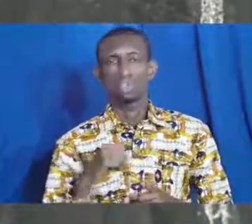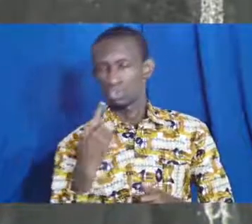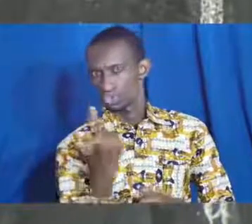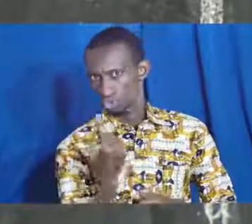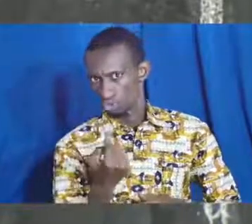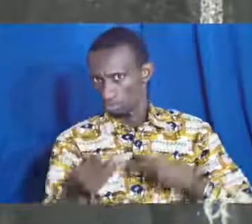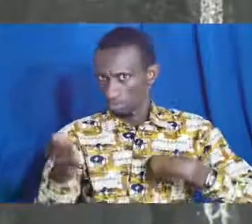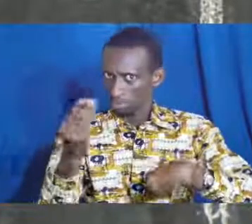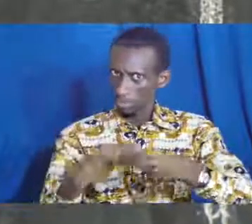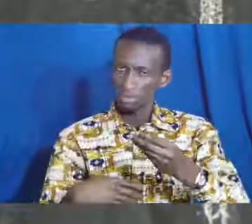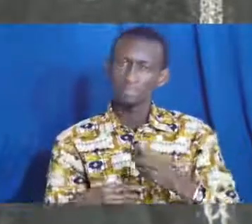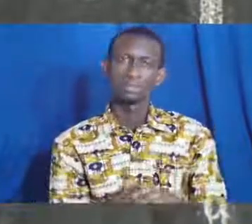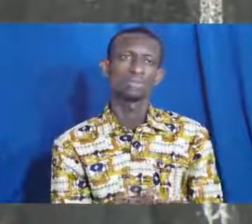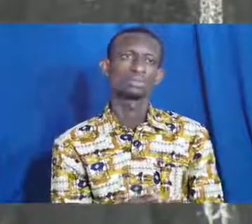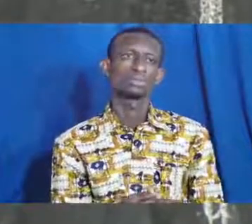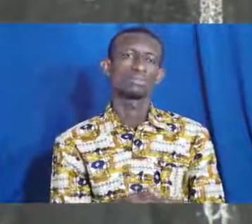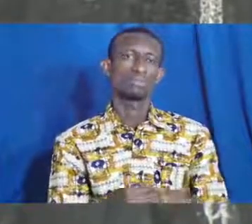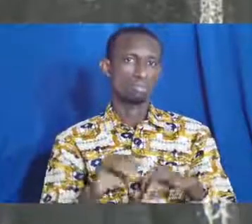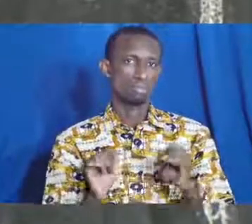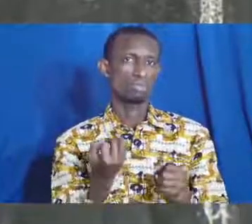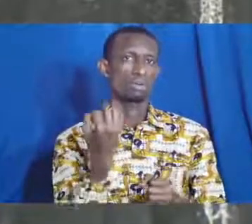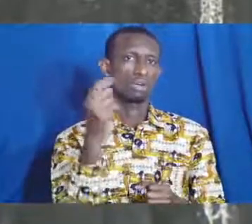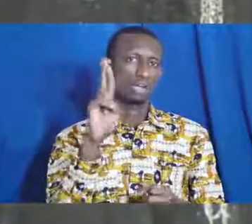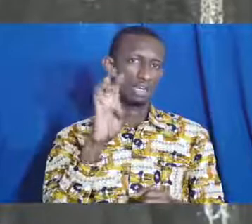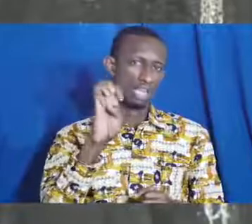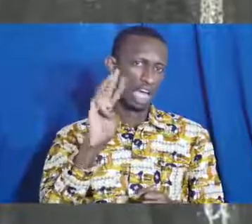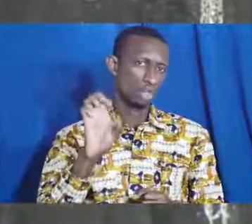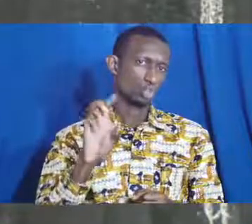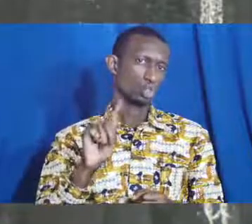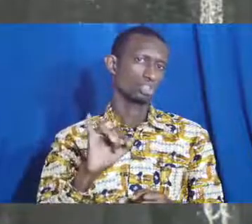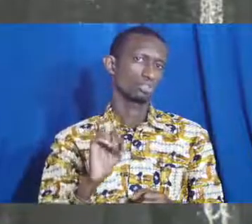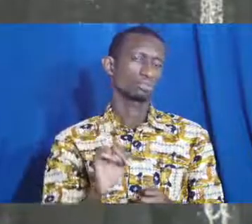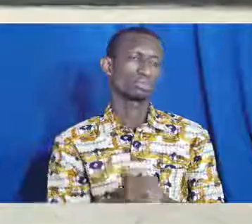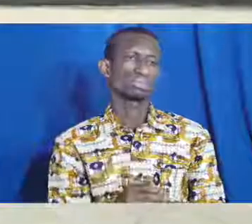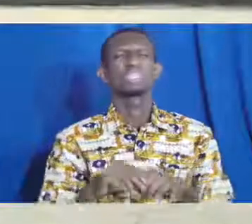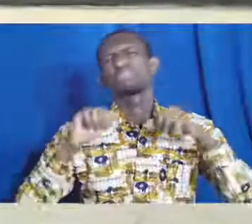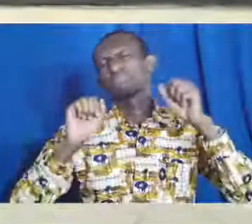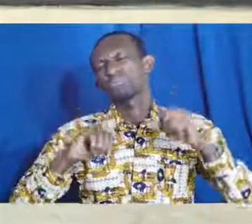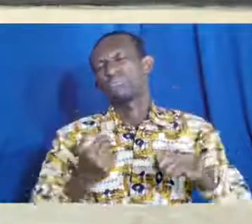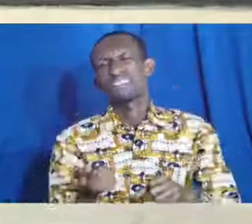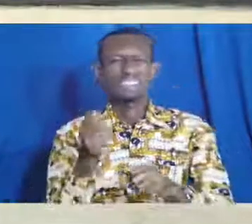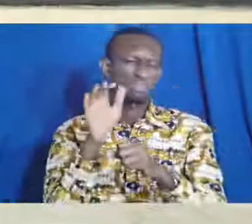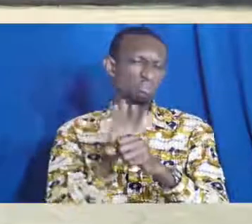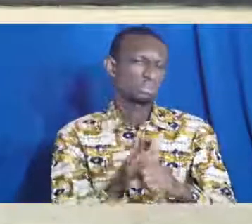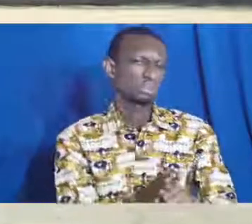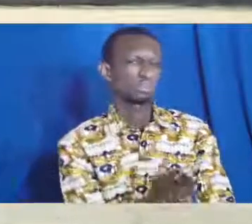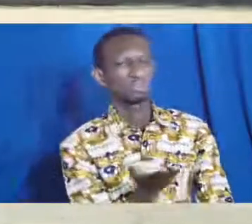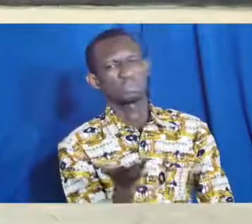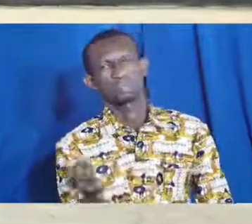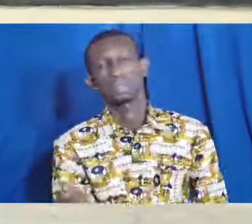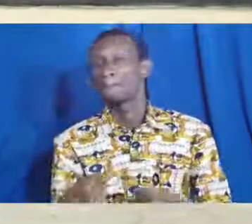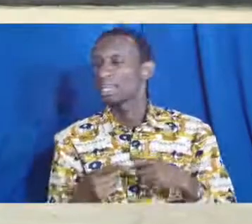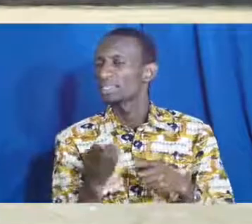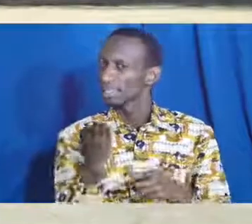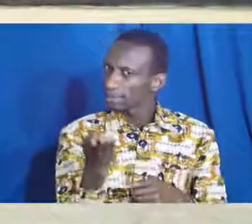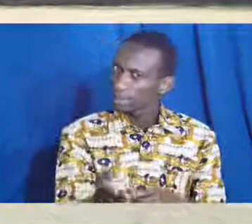single replacement reactions. So you can have as many other examples. But for this reaction